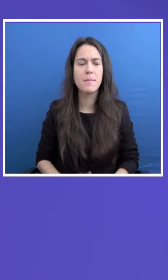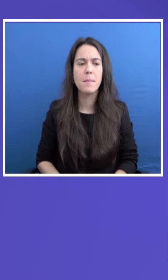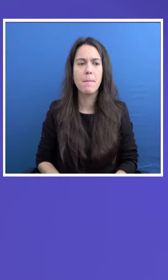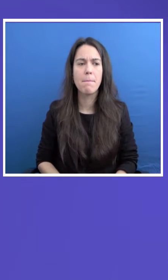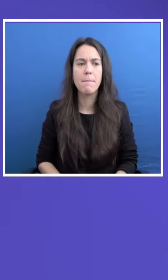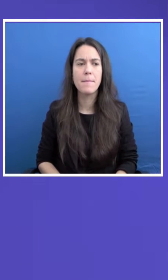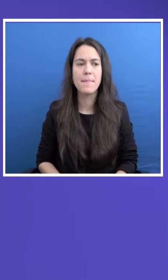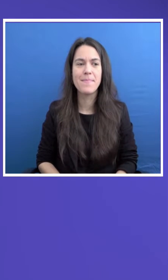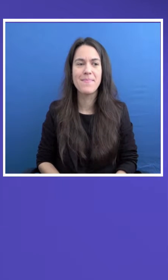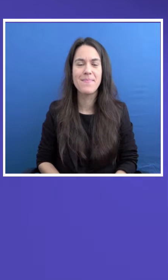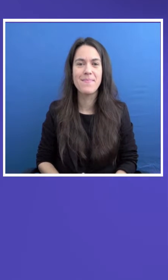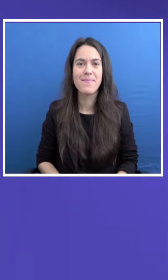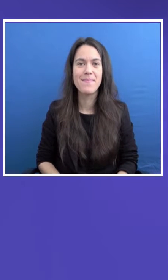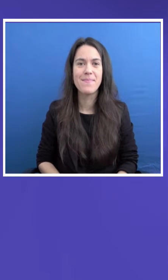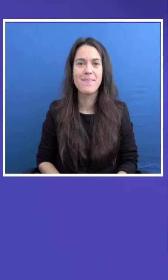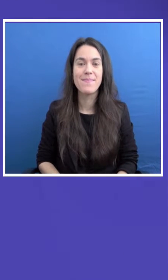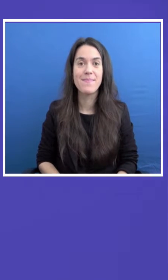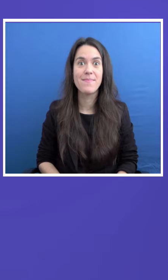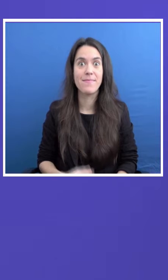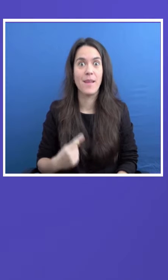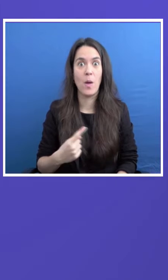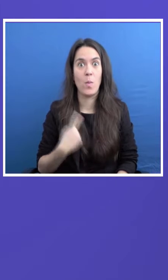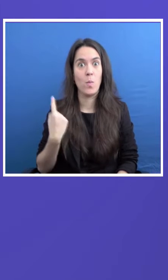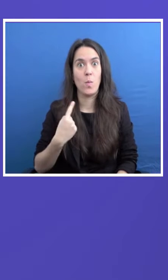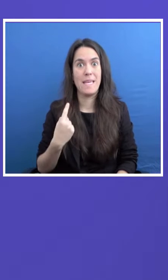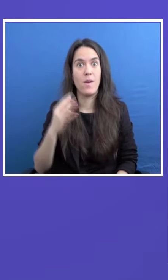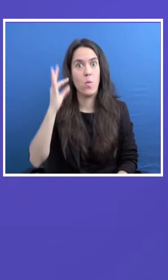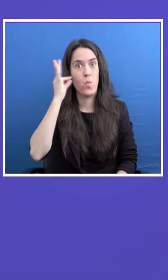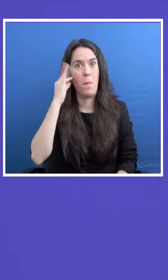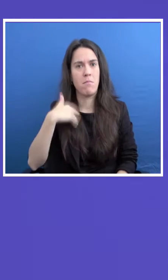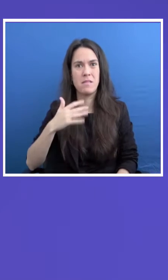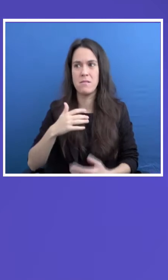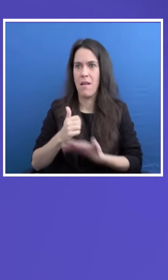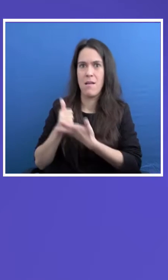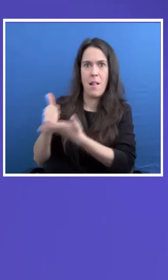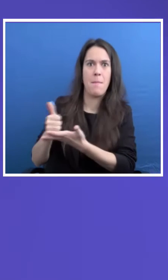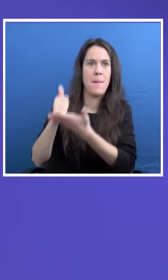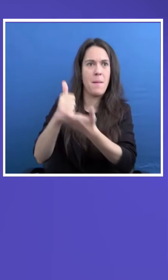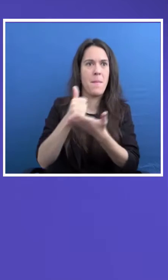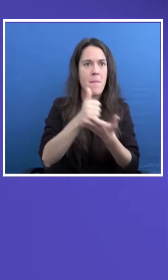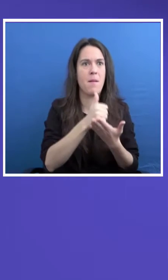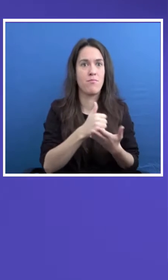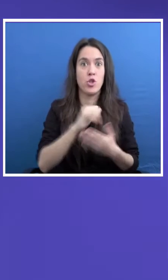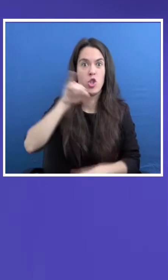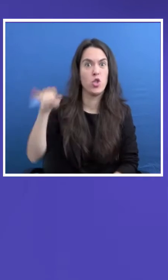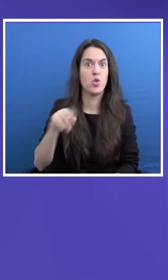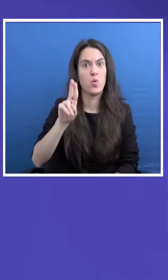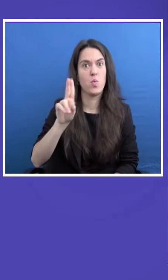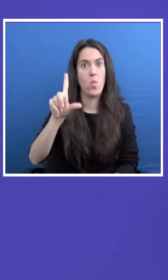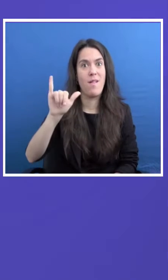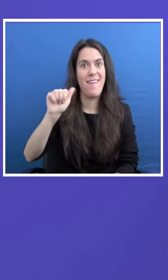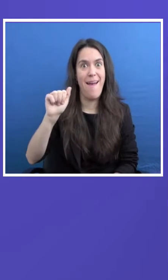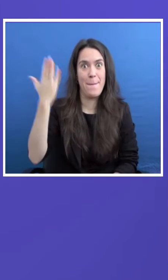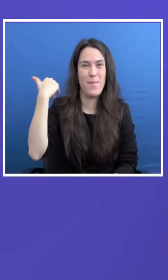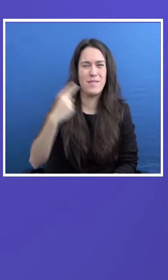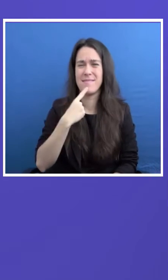we need as women to help one another. Julia is echoing my opinion. It shows us that